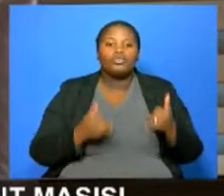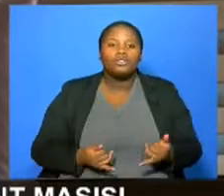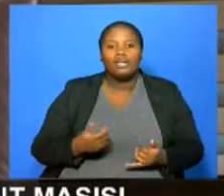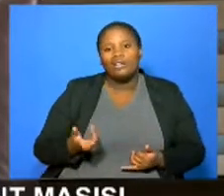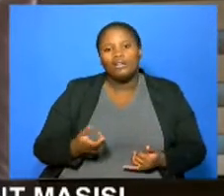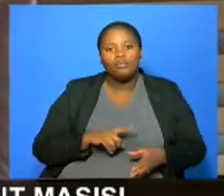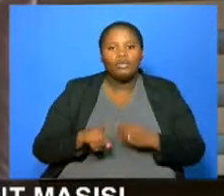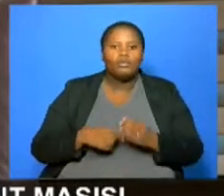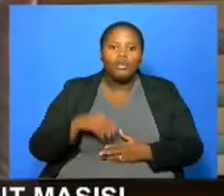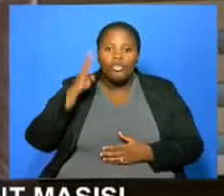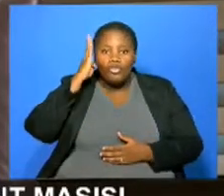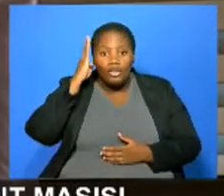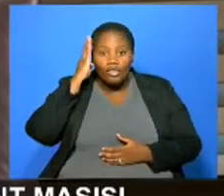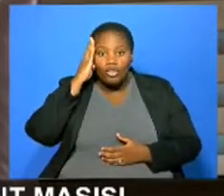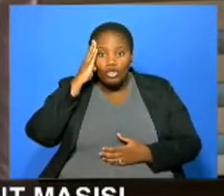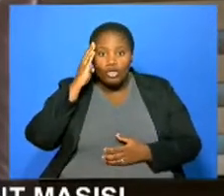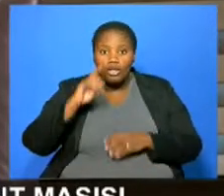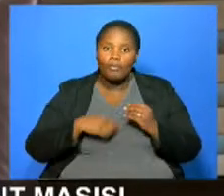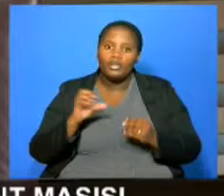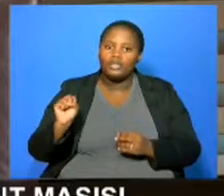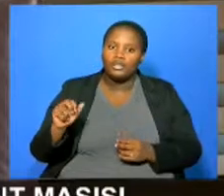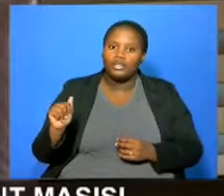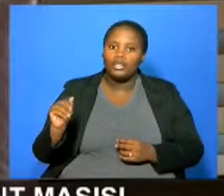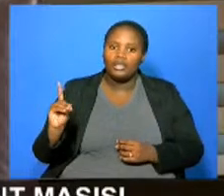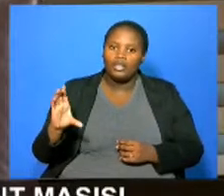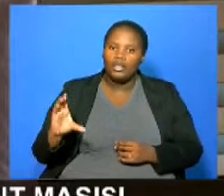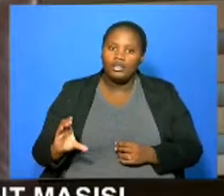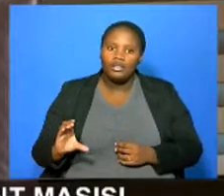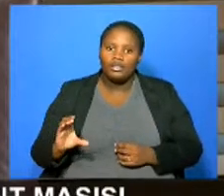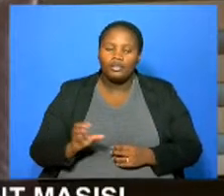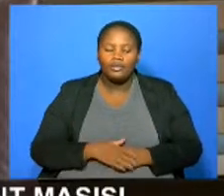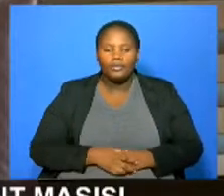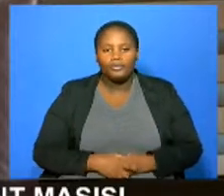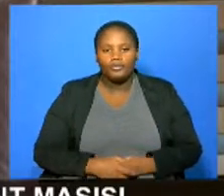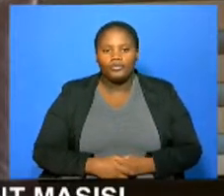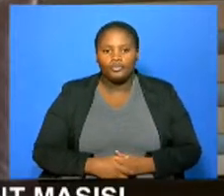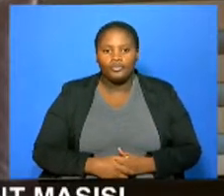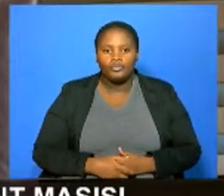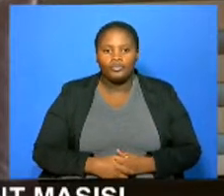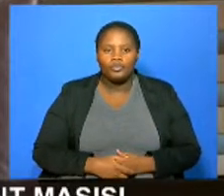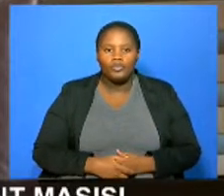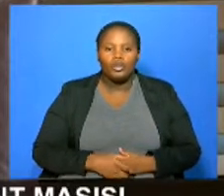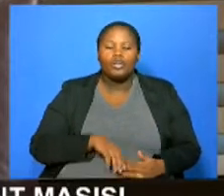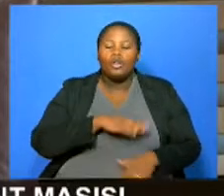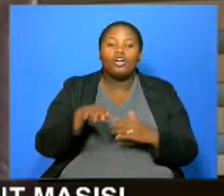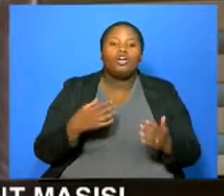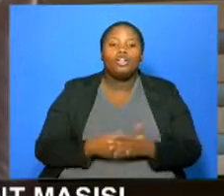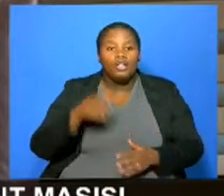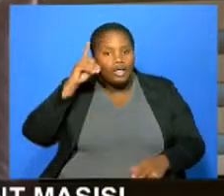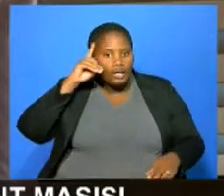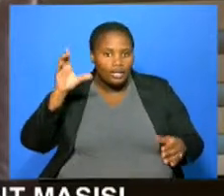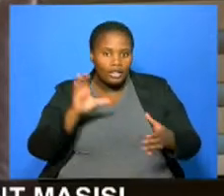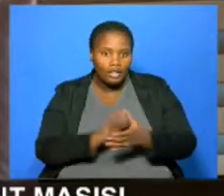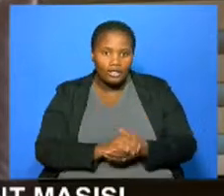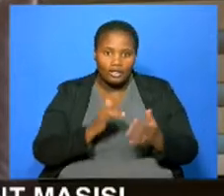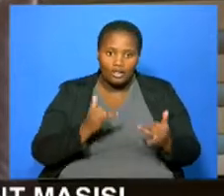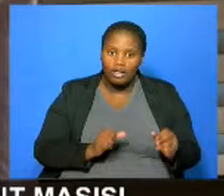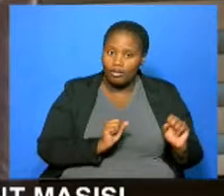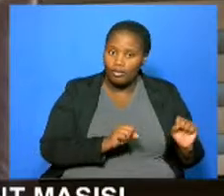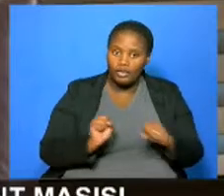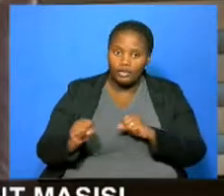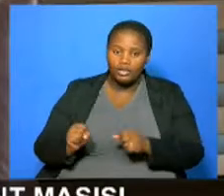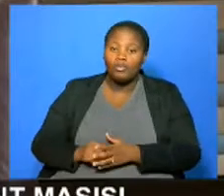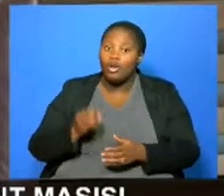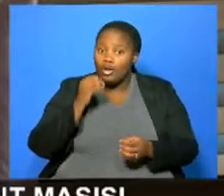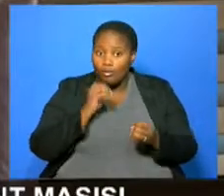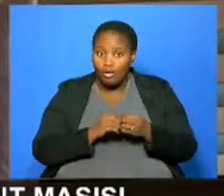about thinking about SADC. And I think we all agreed that we can make it much